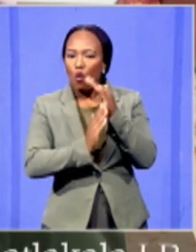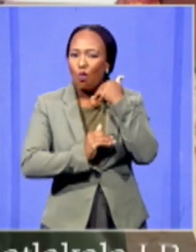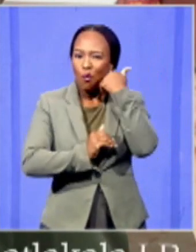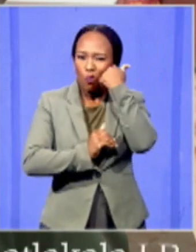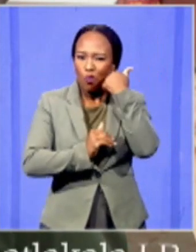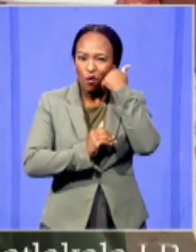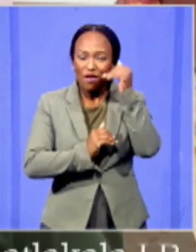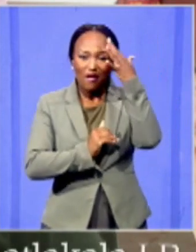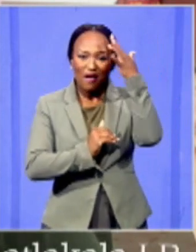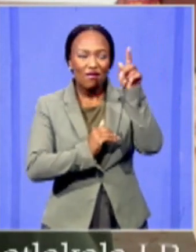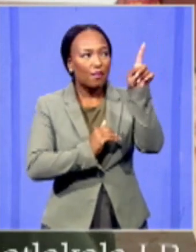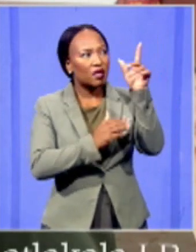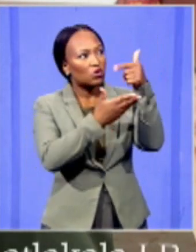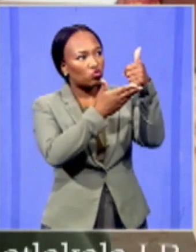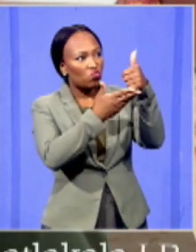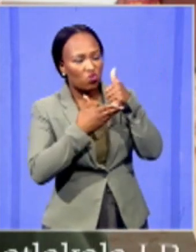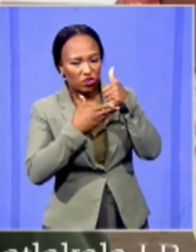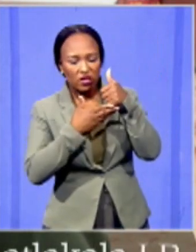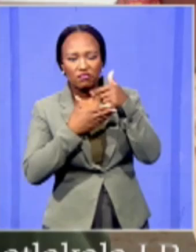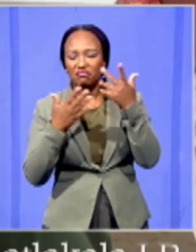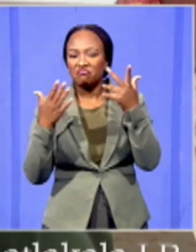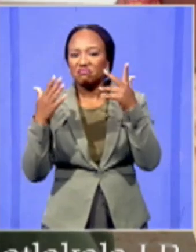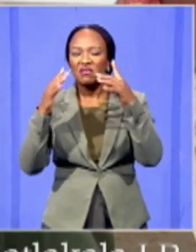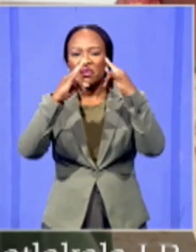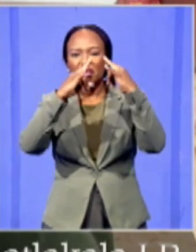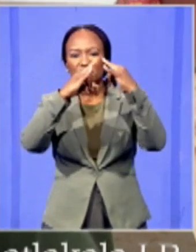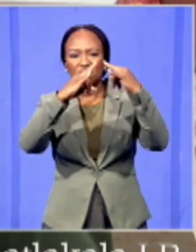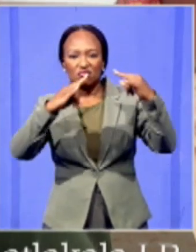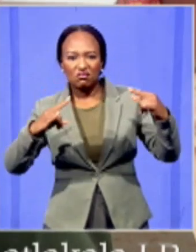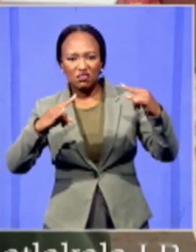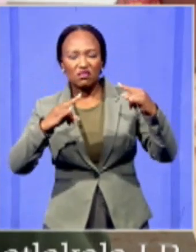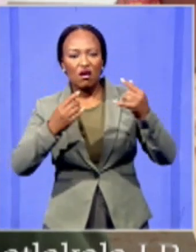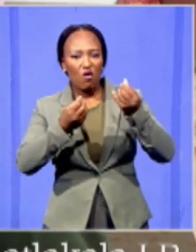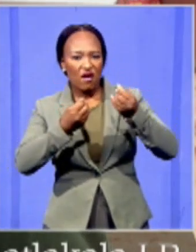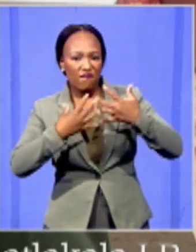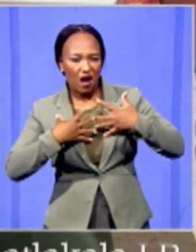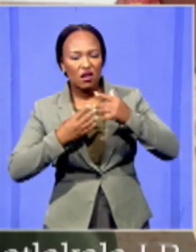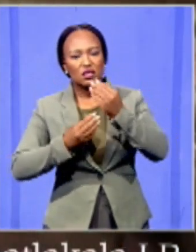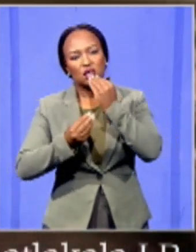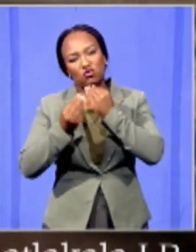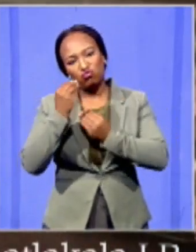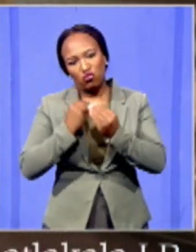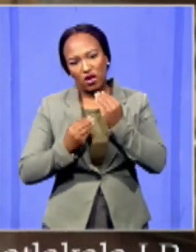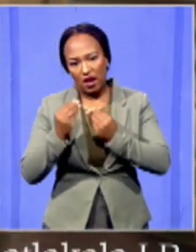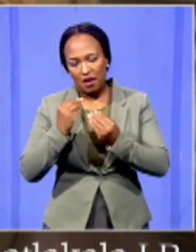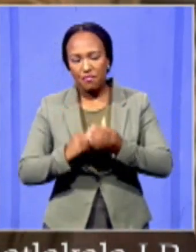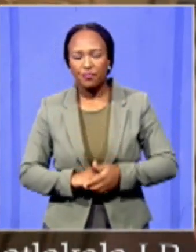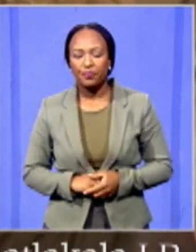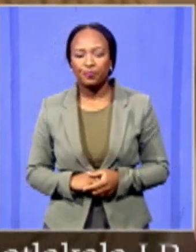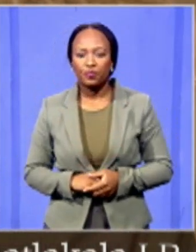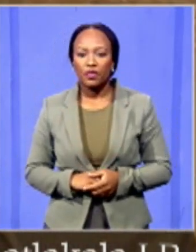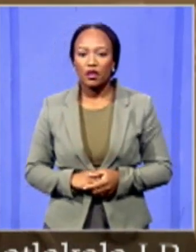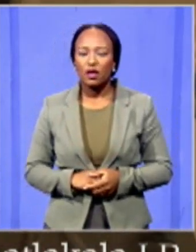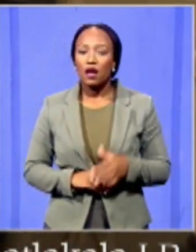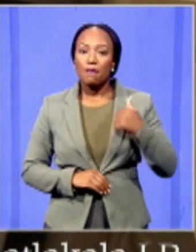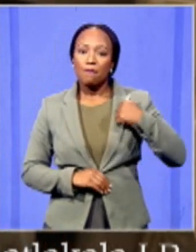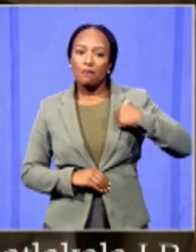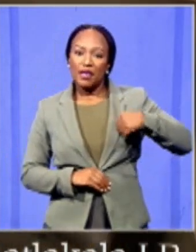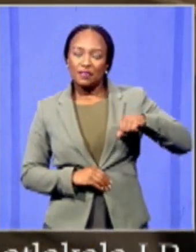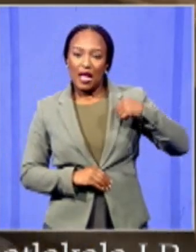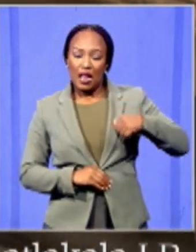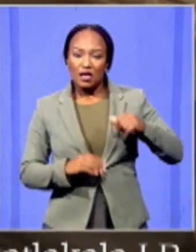o ka kgonang di-shelter le e ba ka refa motho o mongwe le tša go janyana. Masepala wa selegae o re dintlo